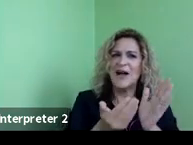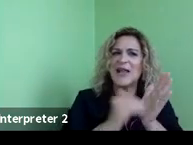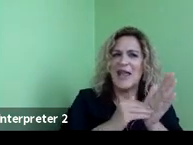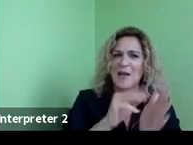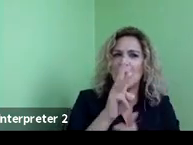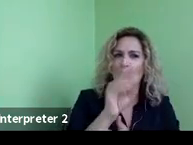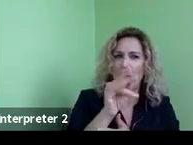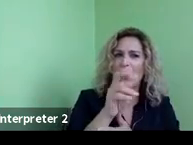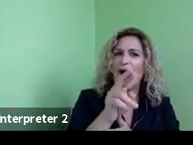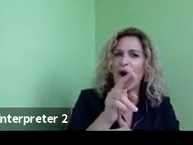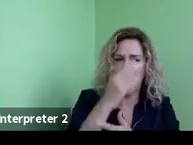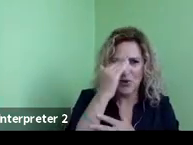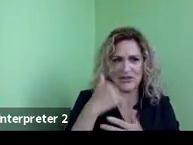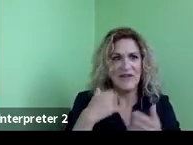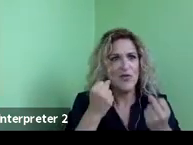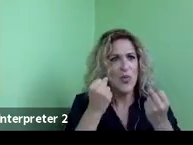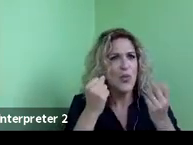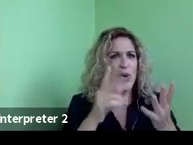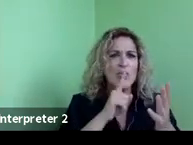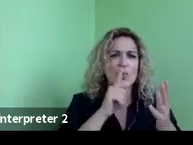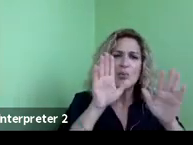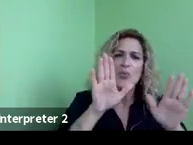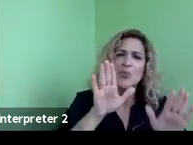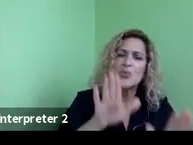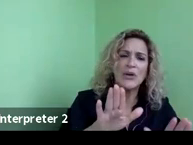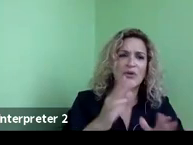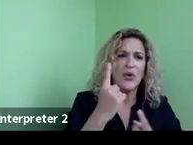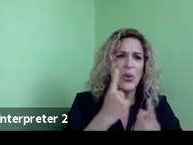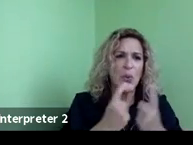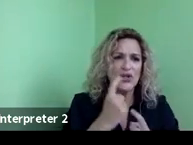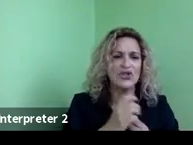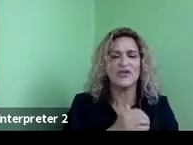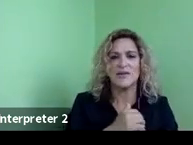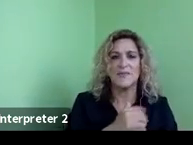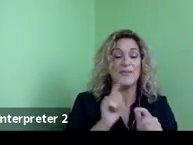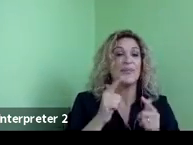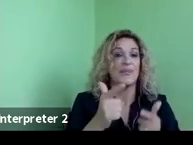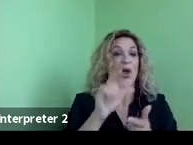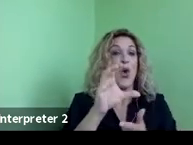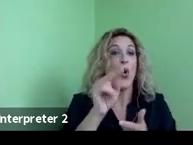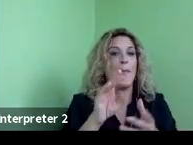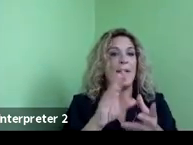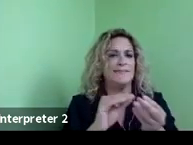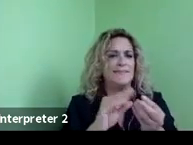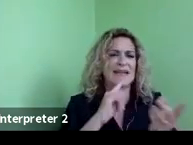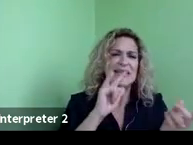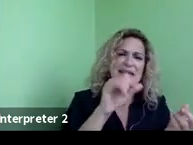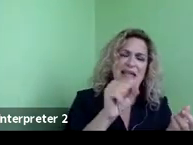Yeah, absolutely. And there are a lot of great, like, deeper dives that we could do into a range of topics on this.